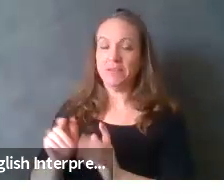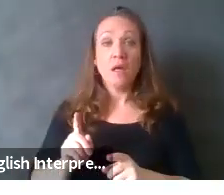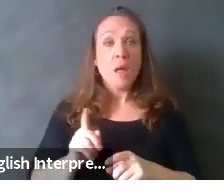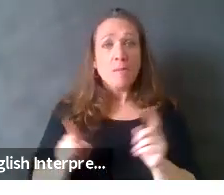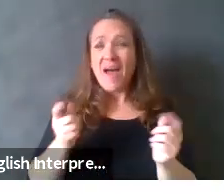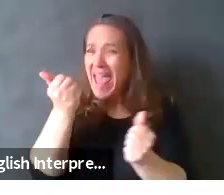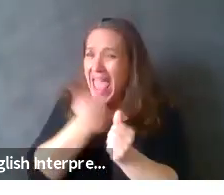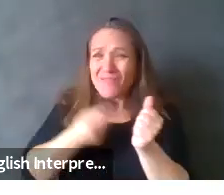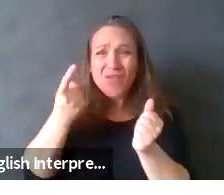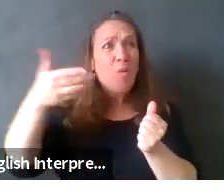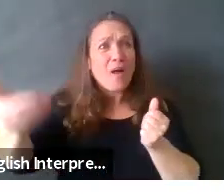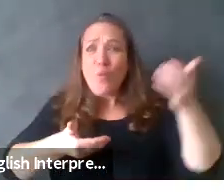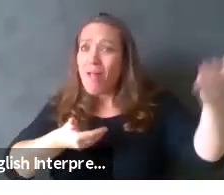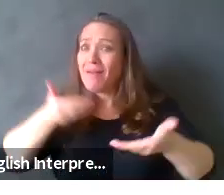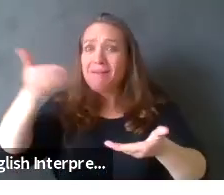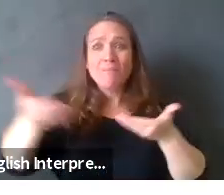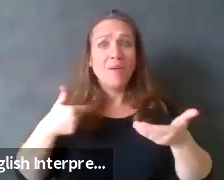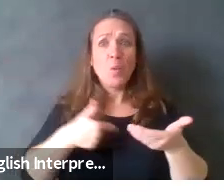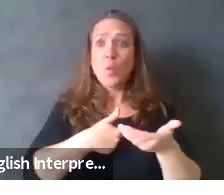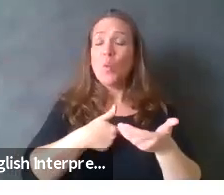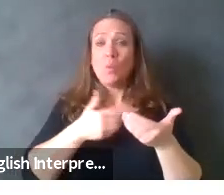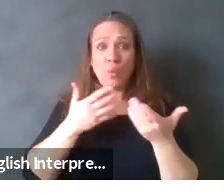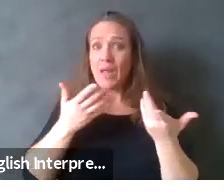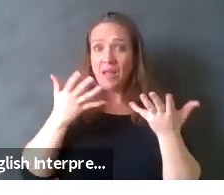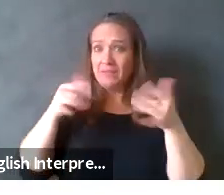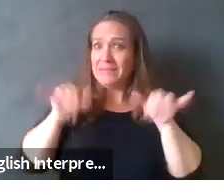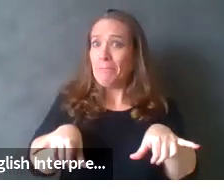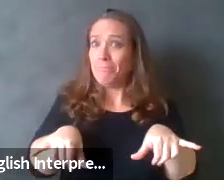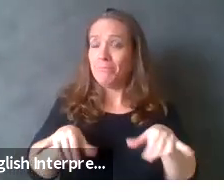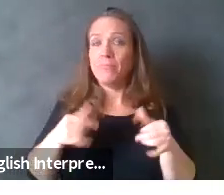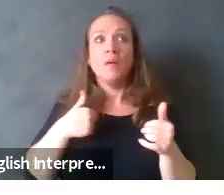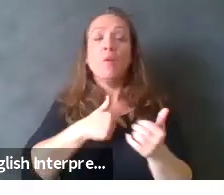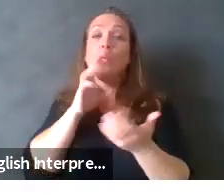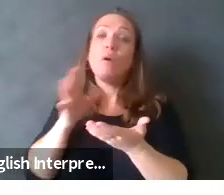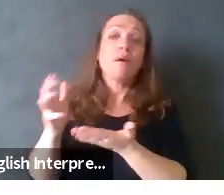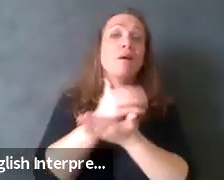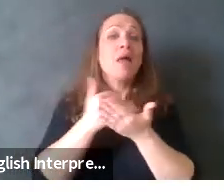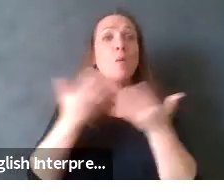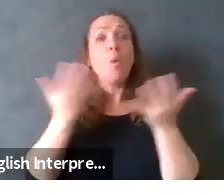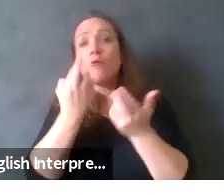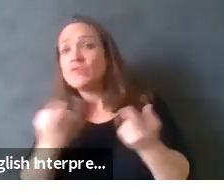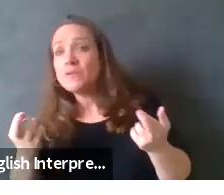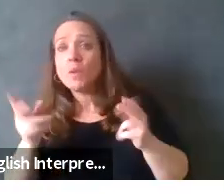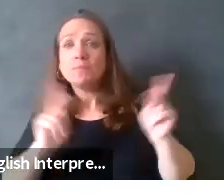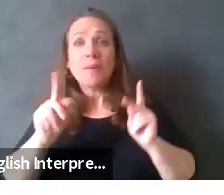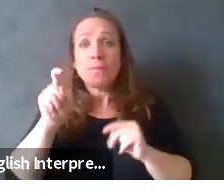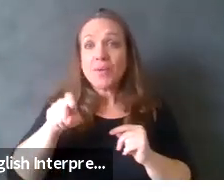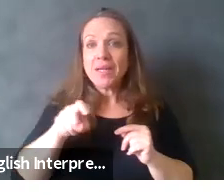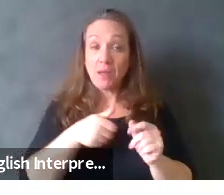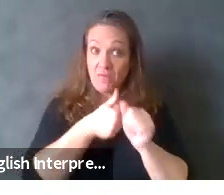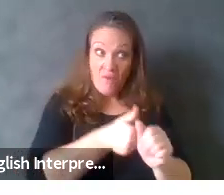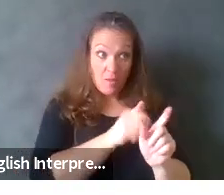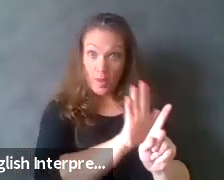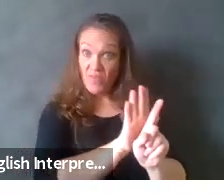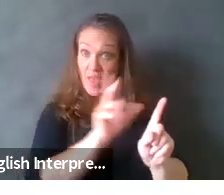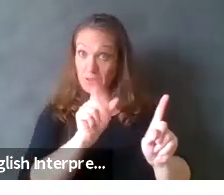changed. We will make every effort to get the resources that an individual might need due to a disability